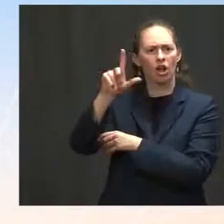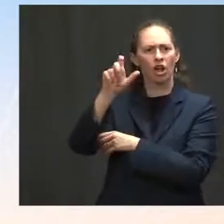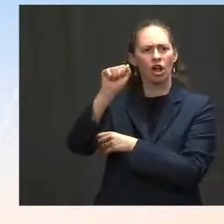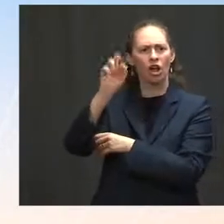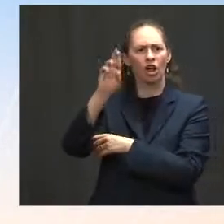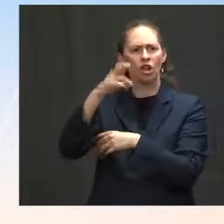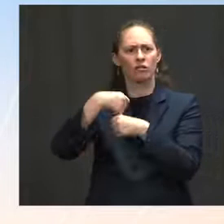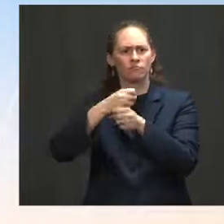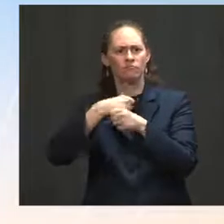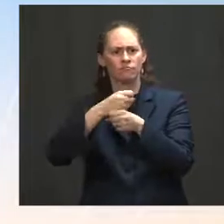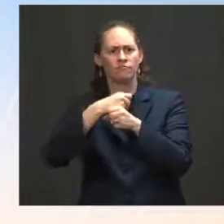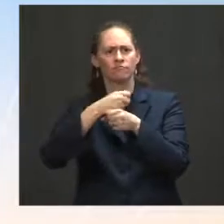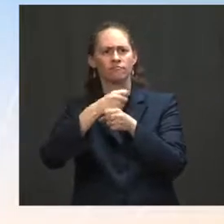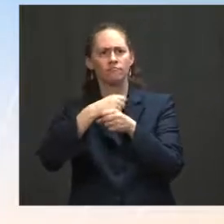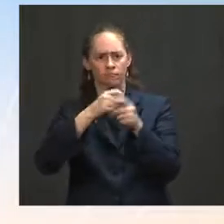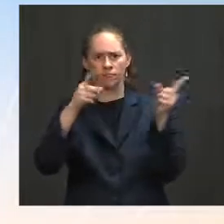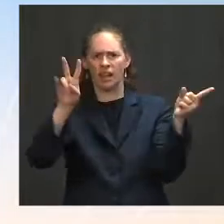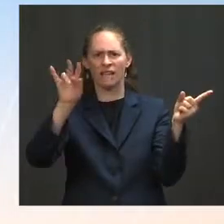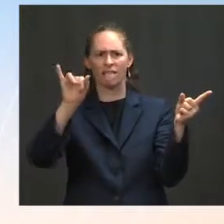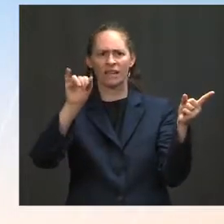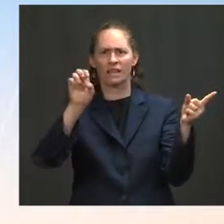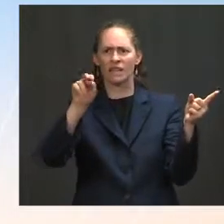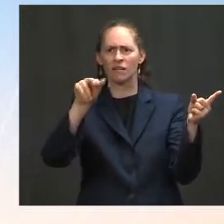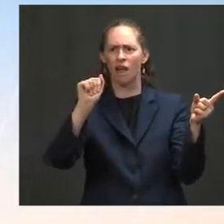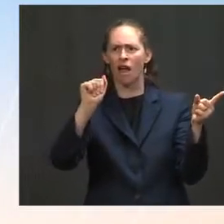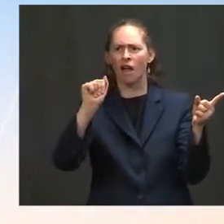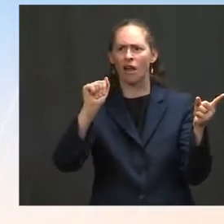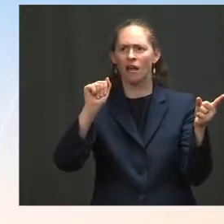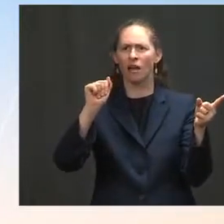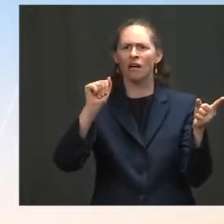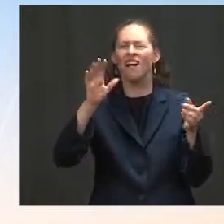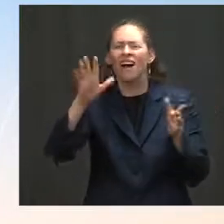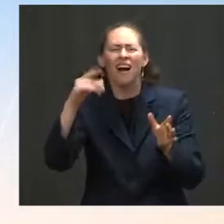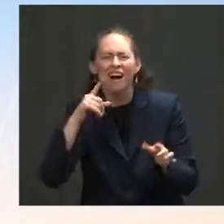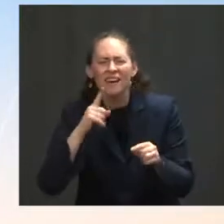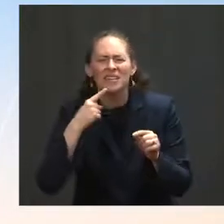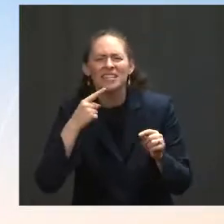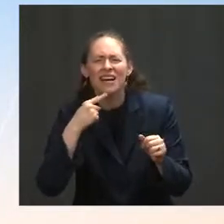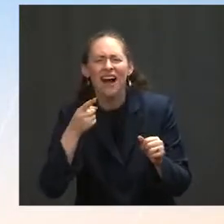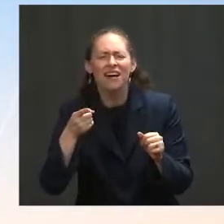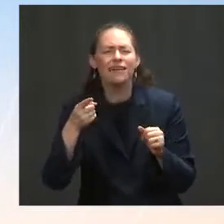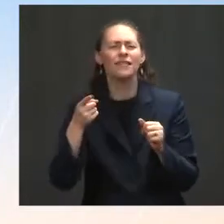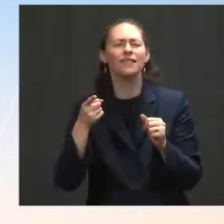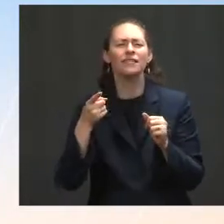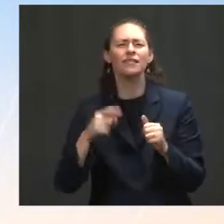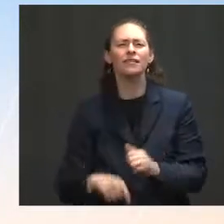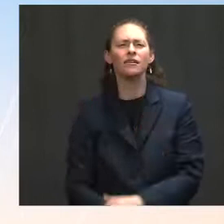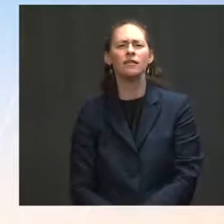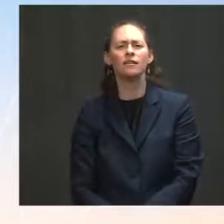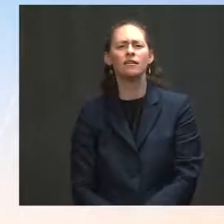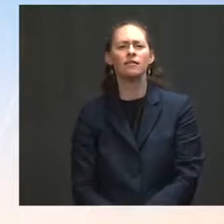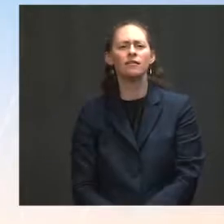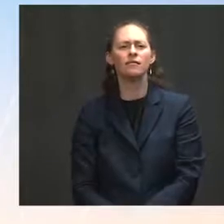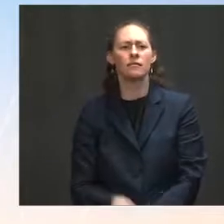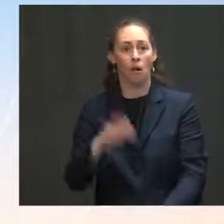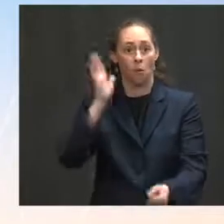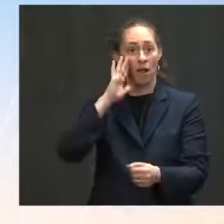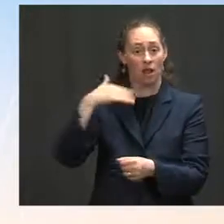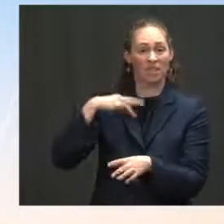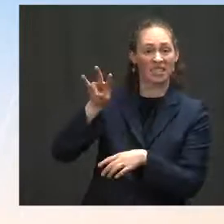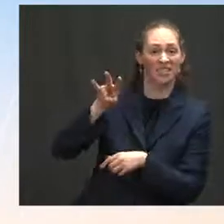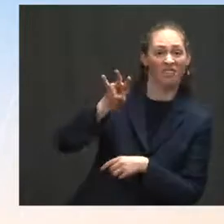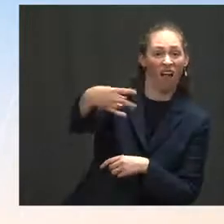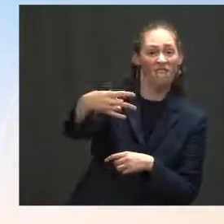talks? Sorry, I didn't hear the Nuclear last talks part. in Vienna. The Yes. Nuclear talks. Would we have a seventh round of talks? That is